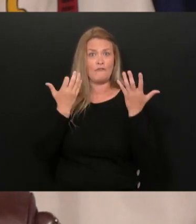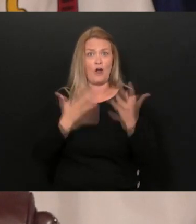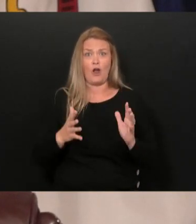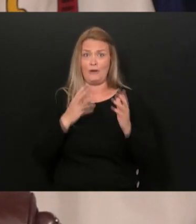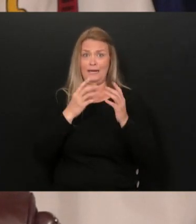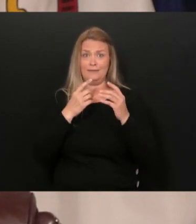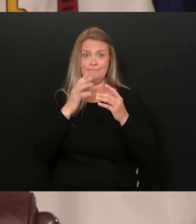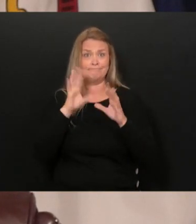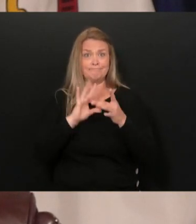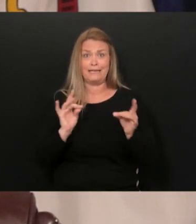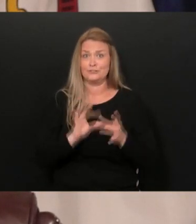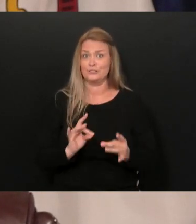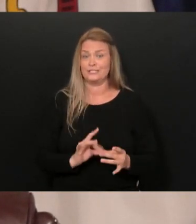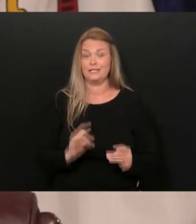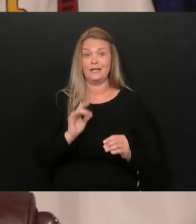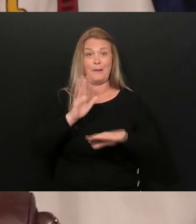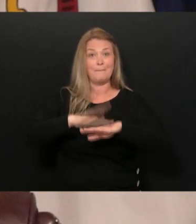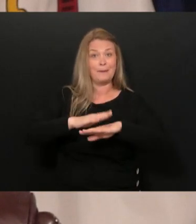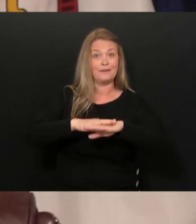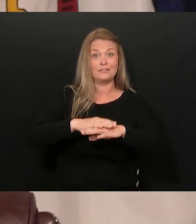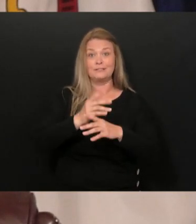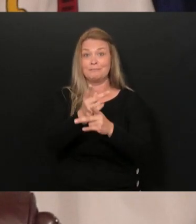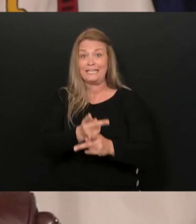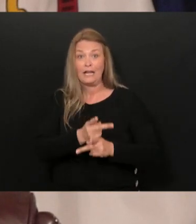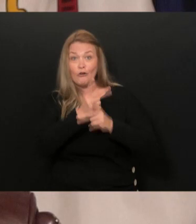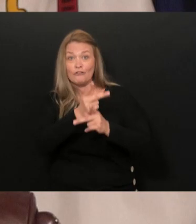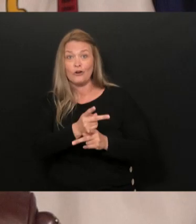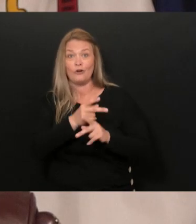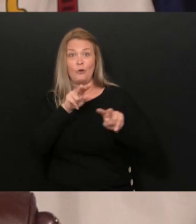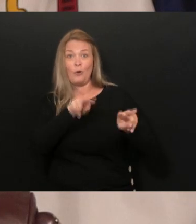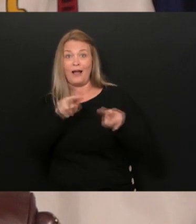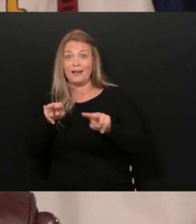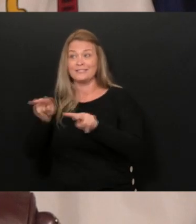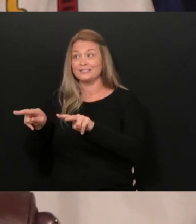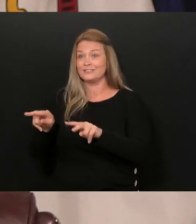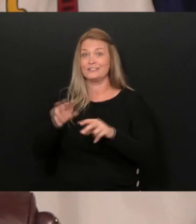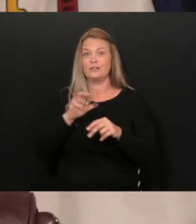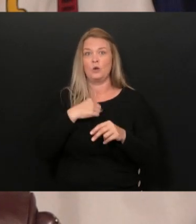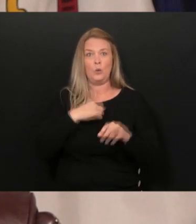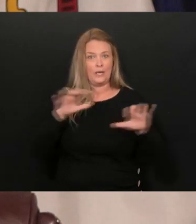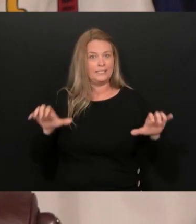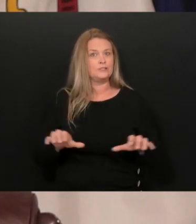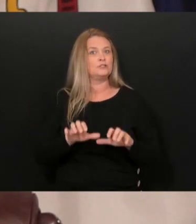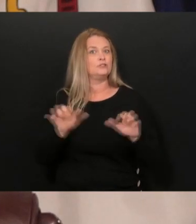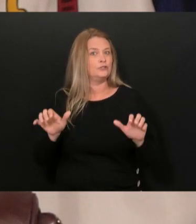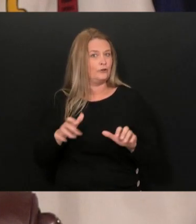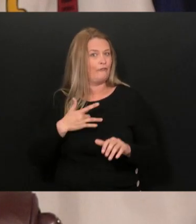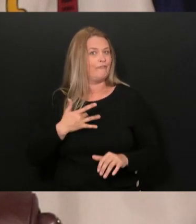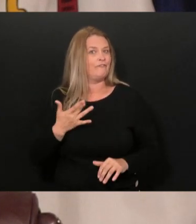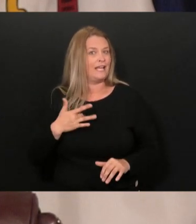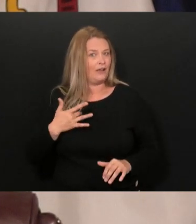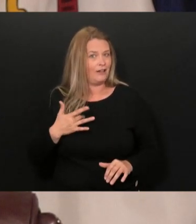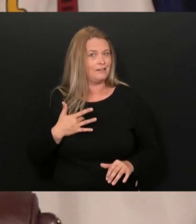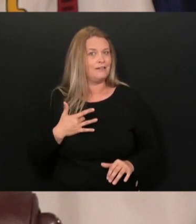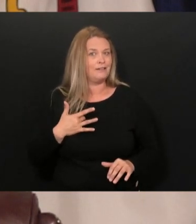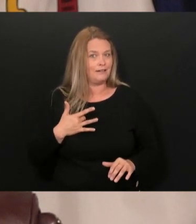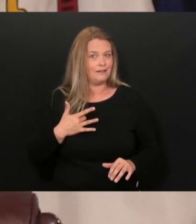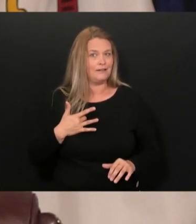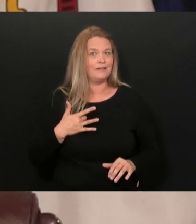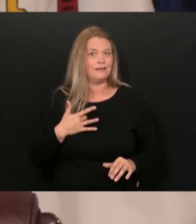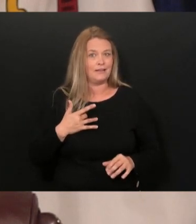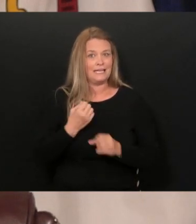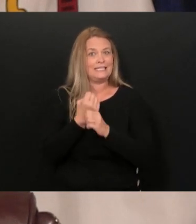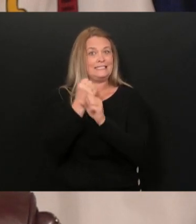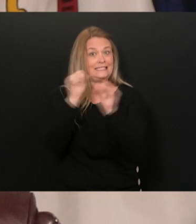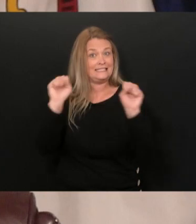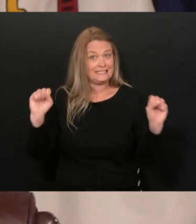over, to be cautious about what you do. We do feel like that it is surely